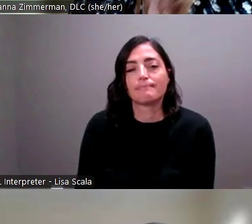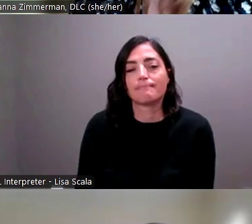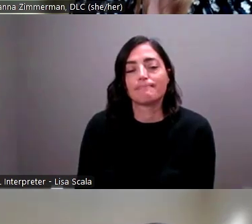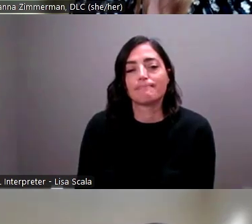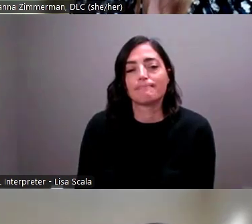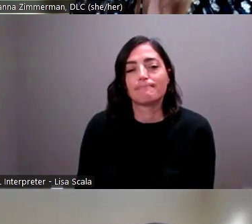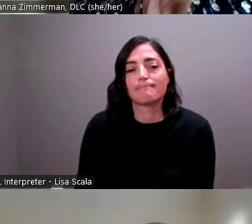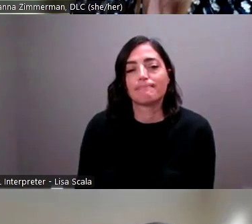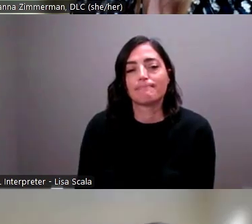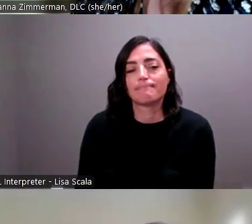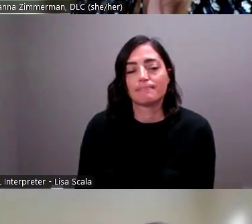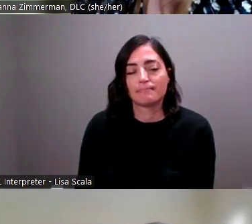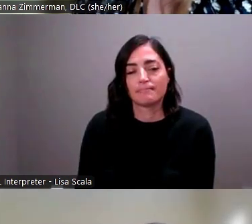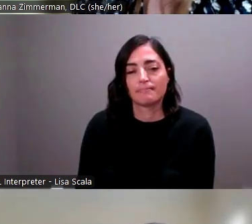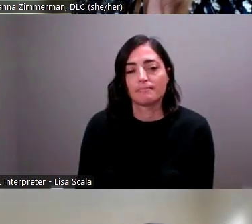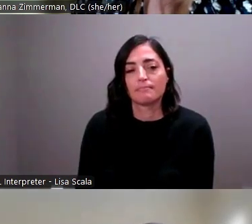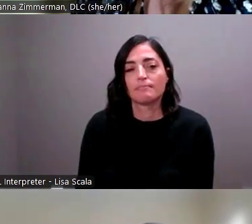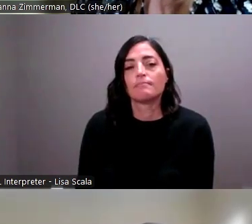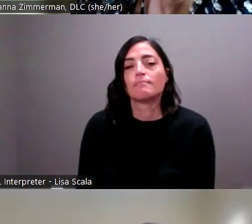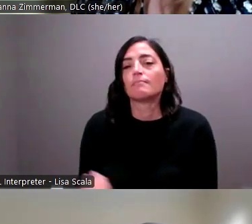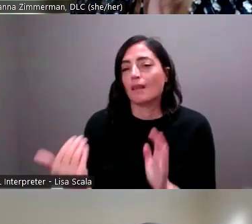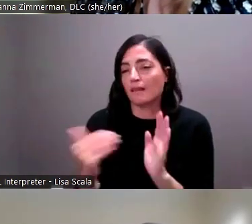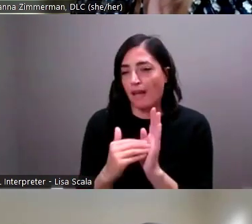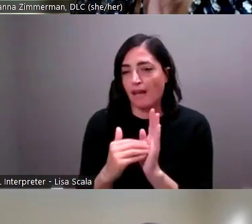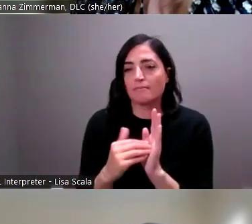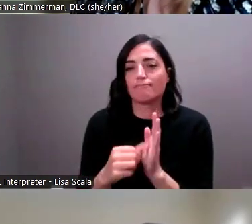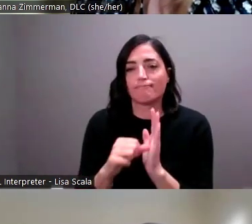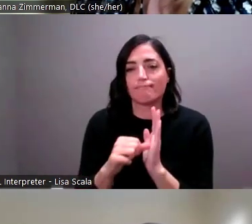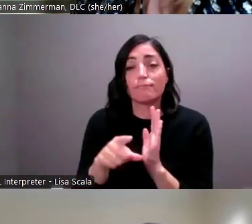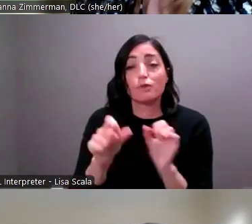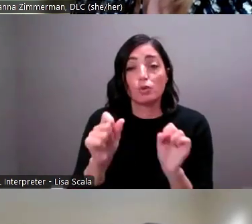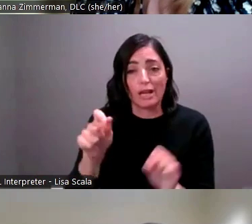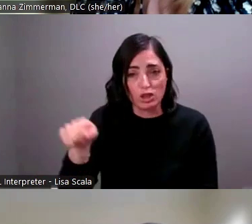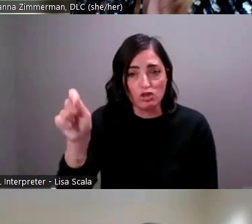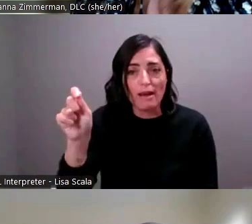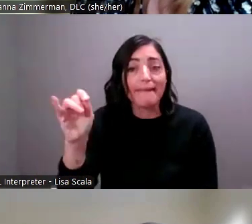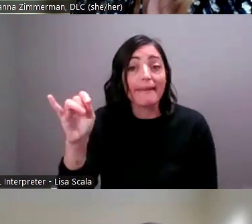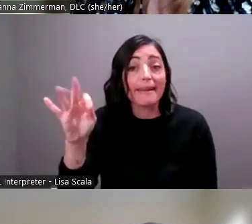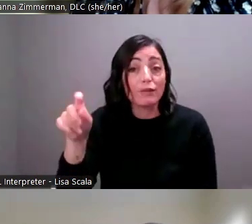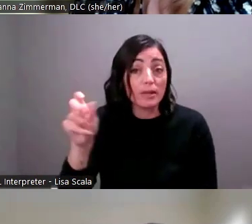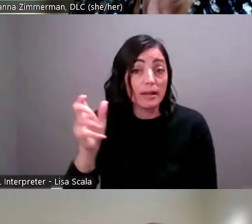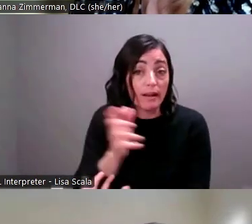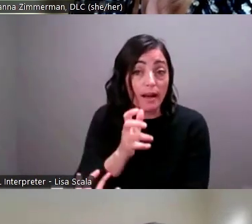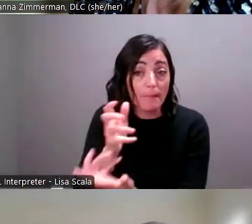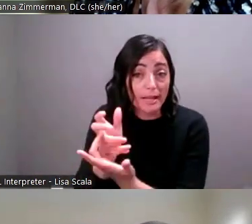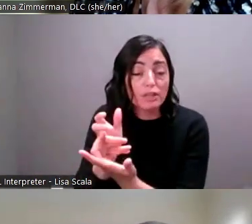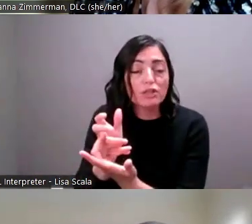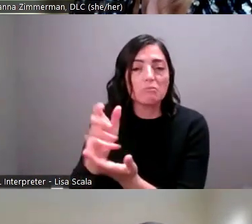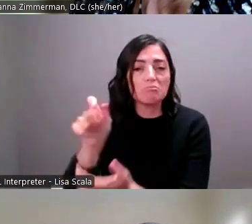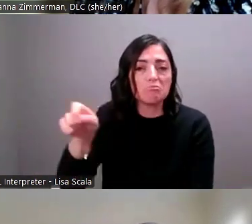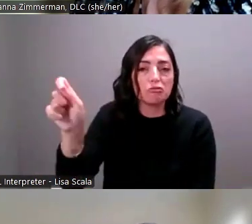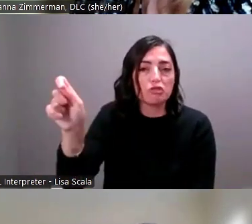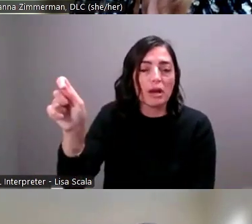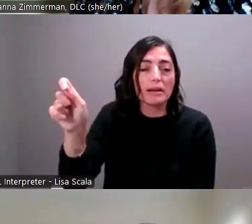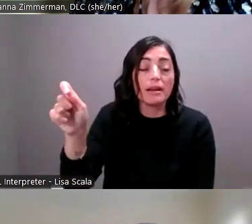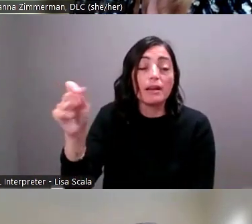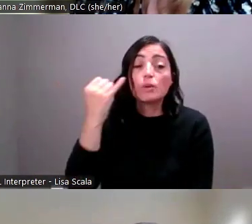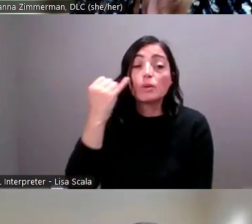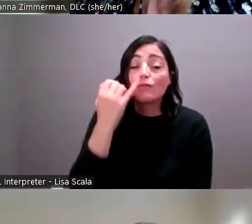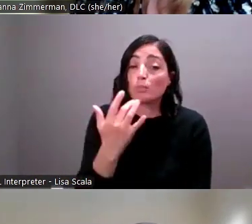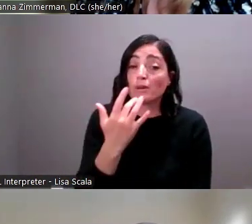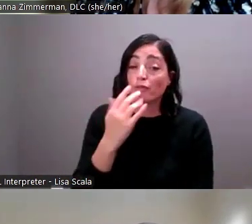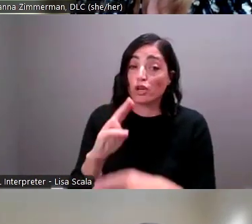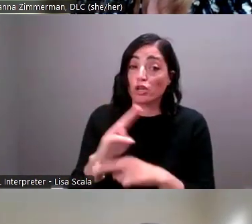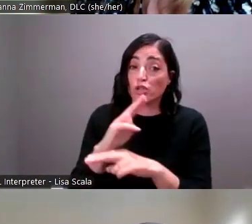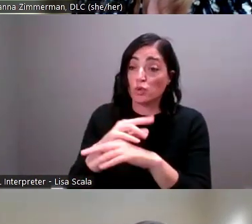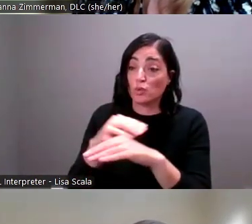Again, you can check if you need an accommodation. So if you want to use the accessible